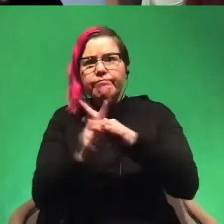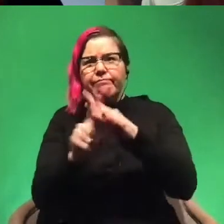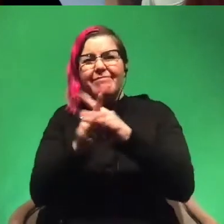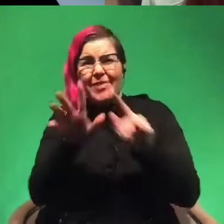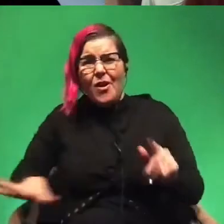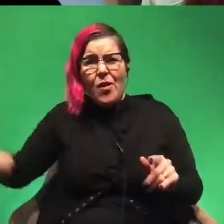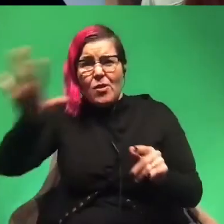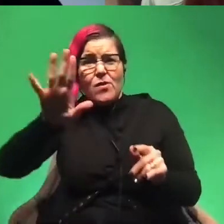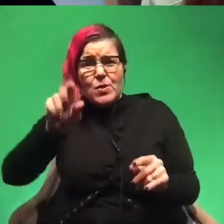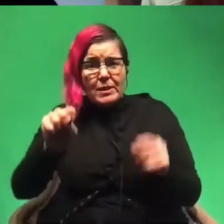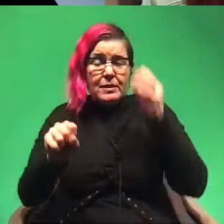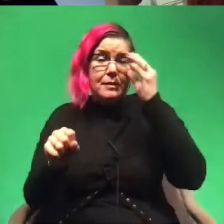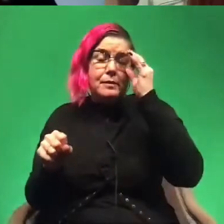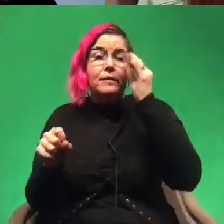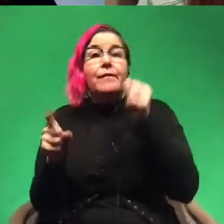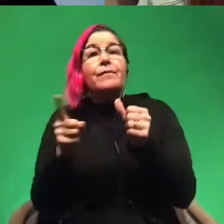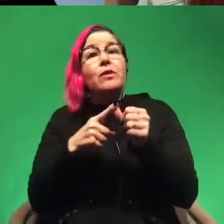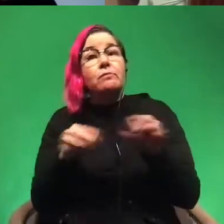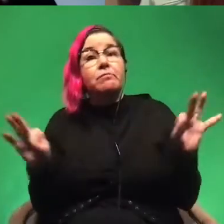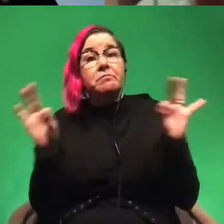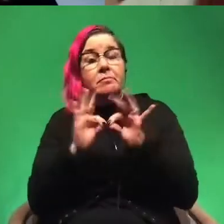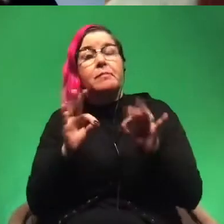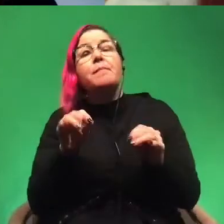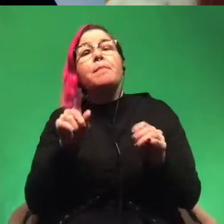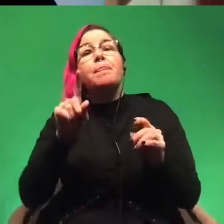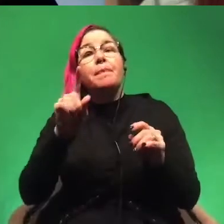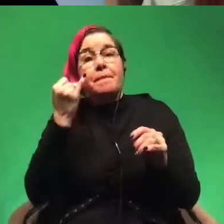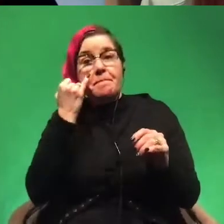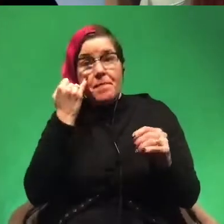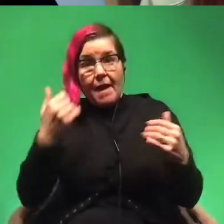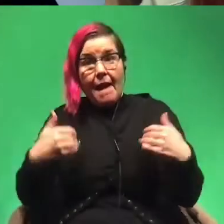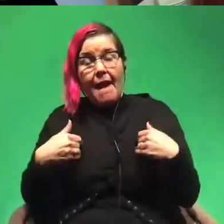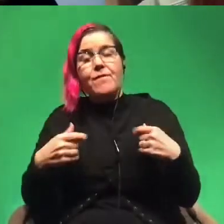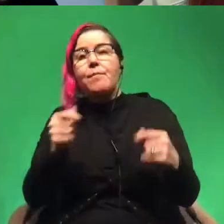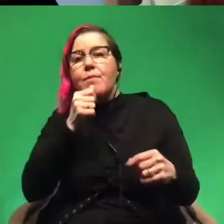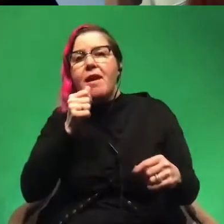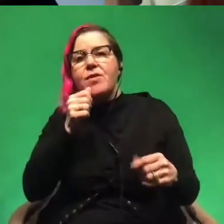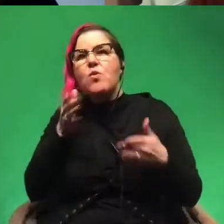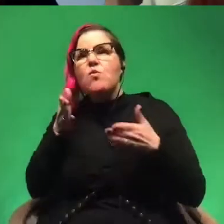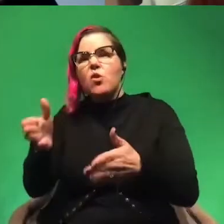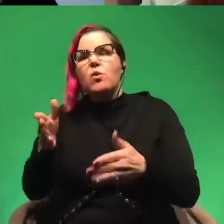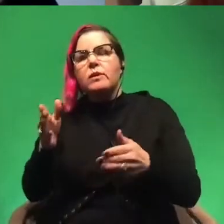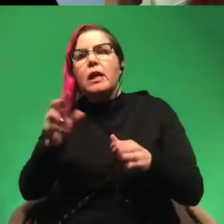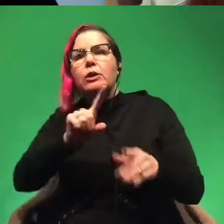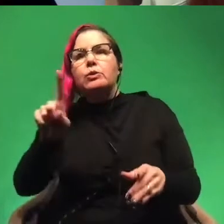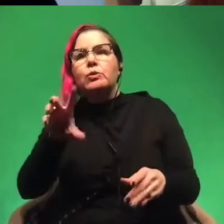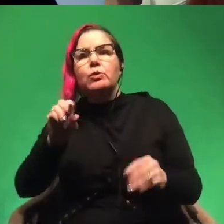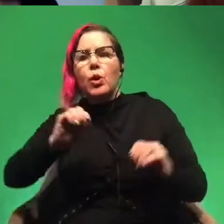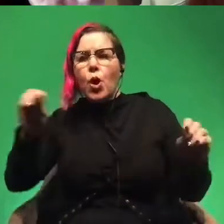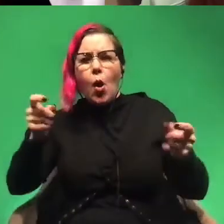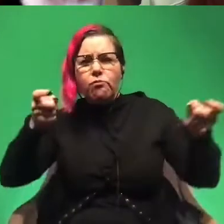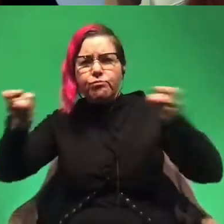States. The first and most important thing is that when you have a private or roadside zoo, there is no regulatory body